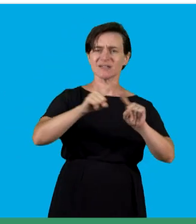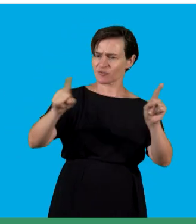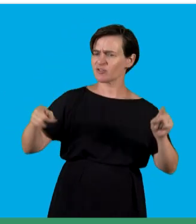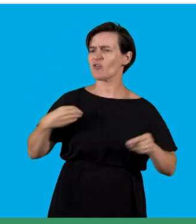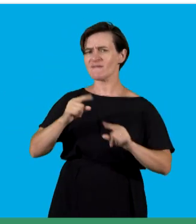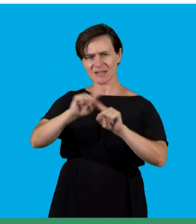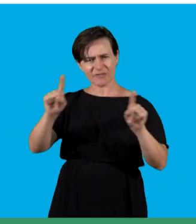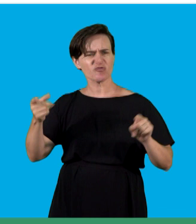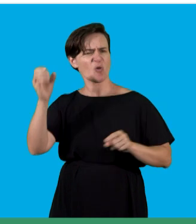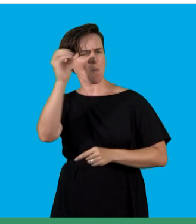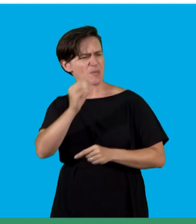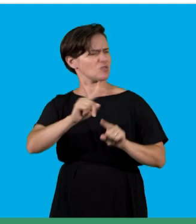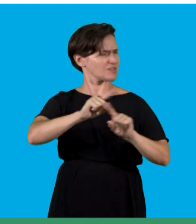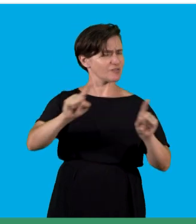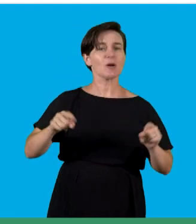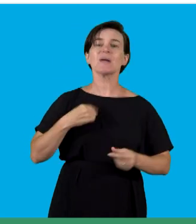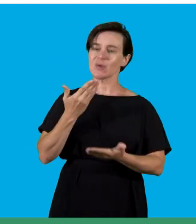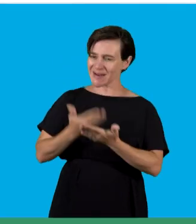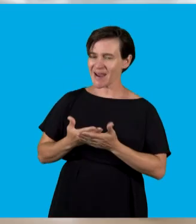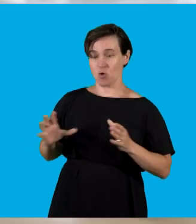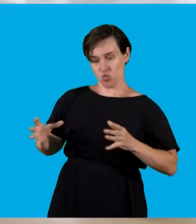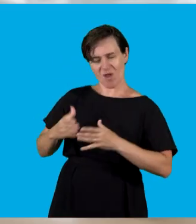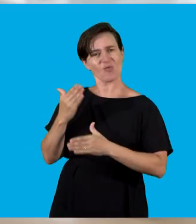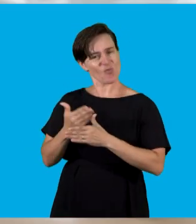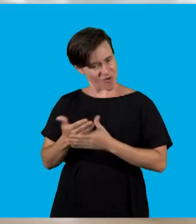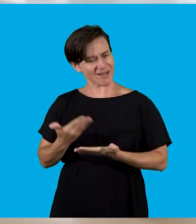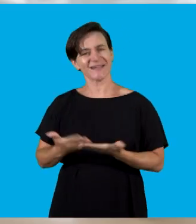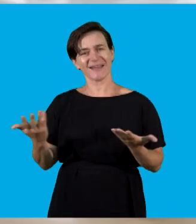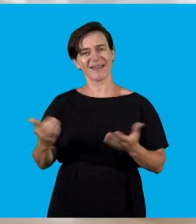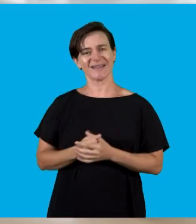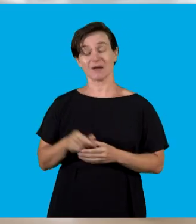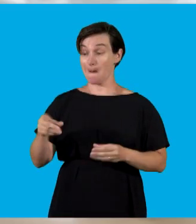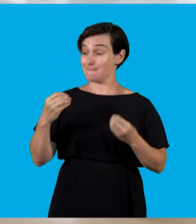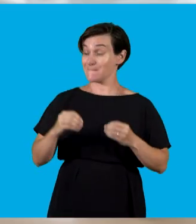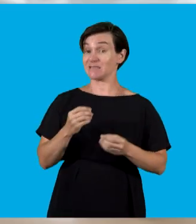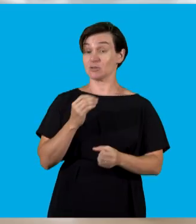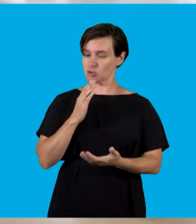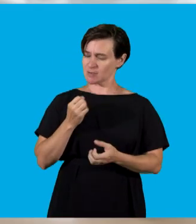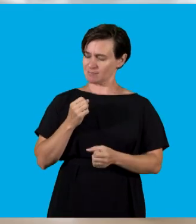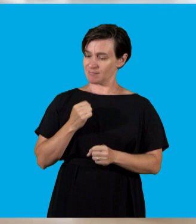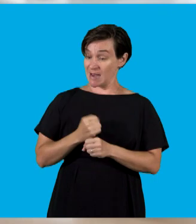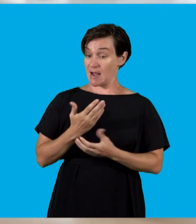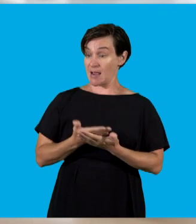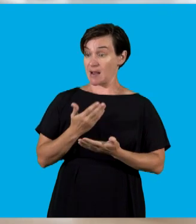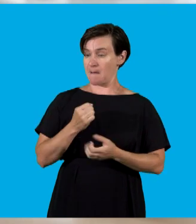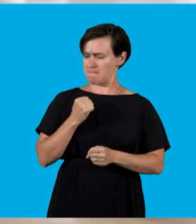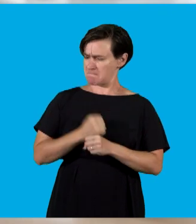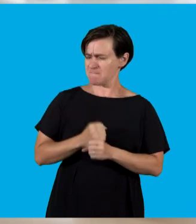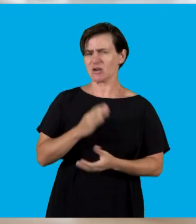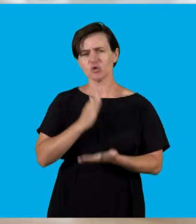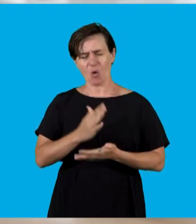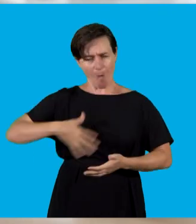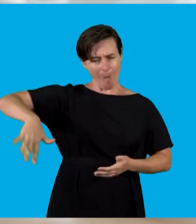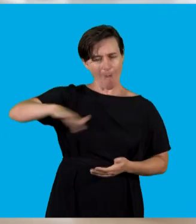to have our differences, but even though we have those differences, we can still work together. They can do what? They can make sure that every employee in the